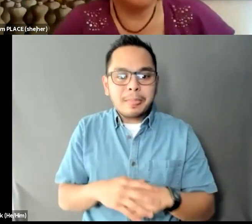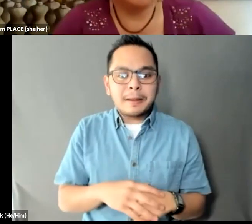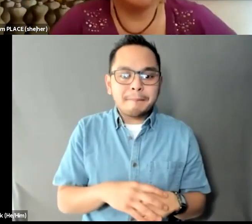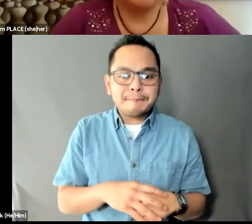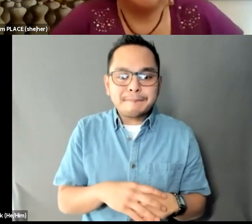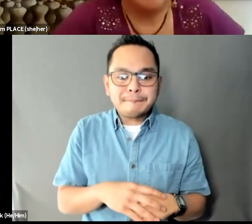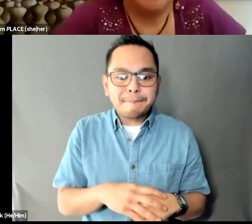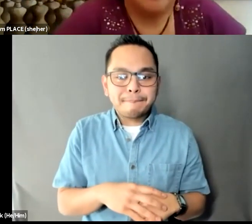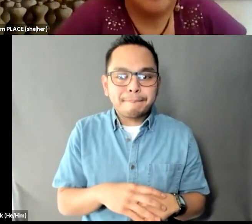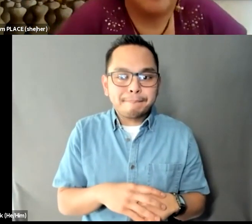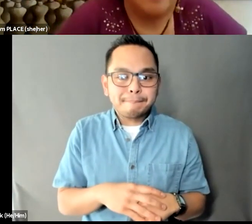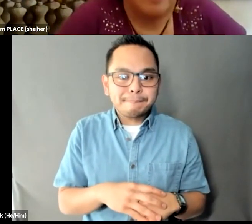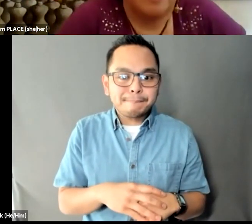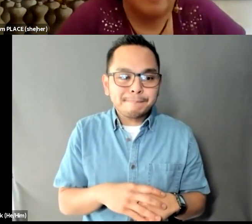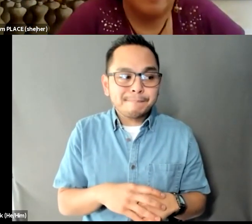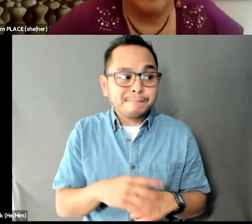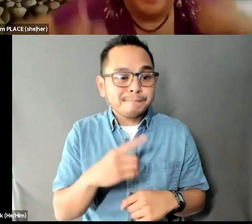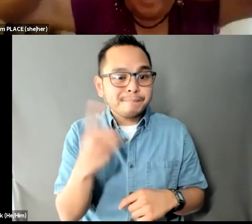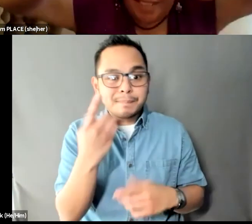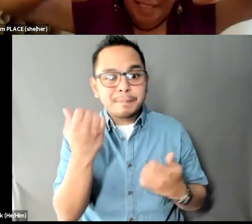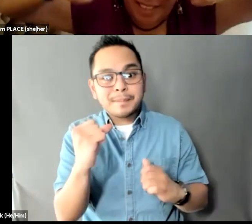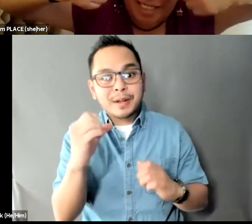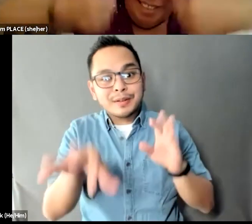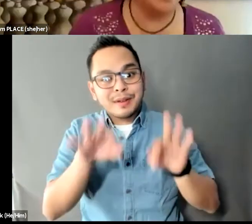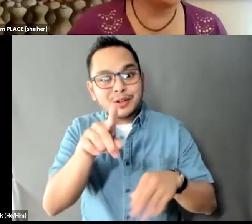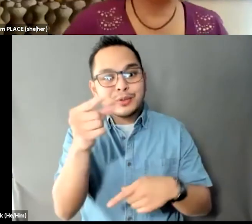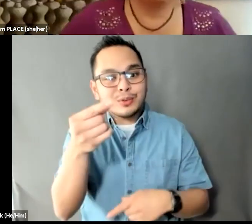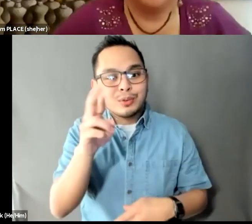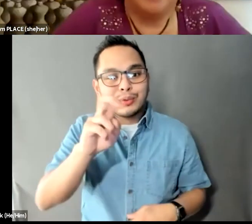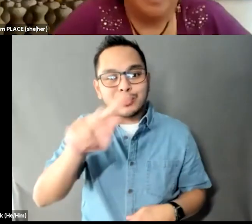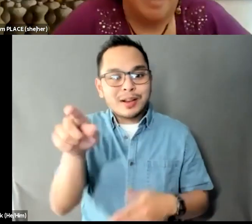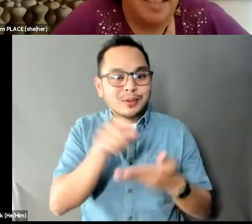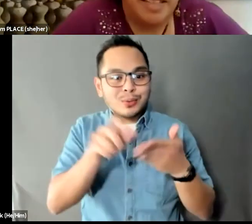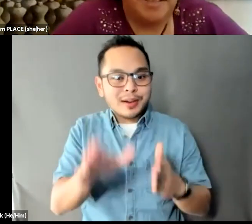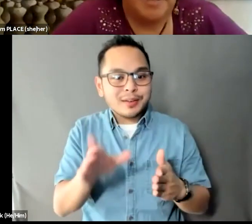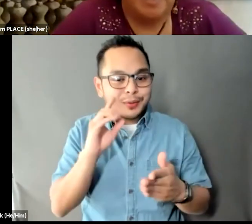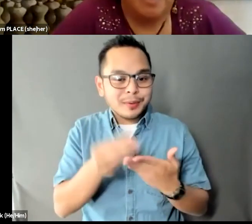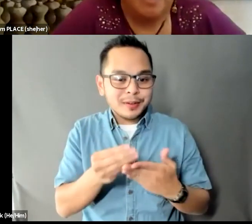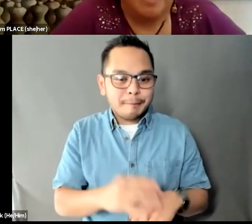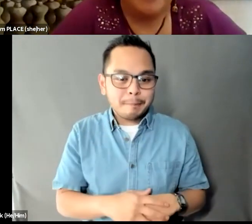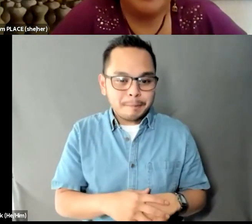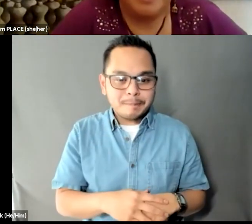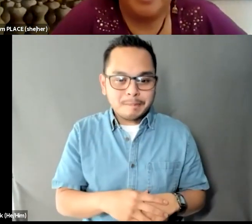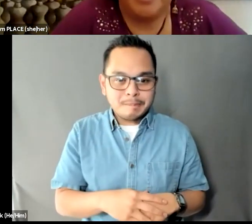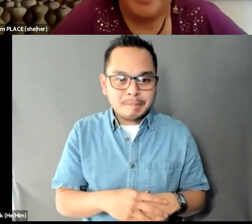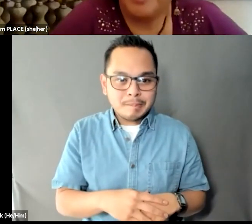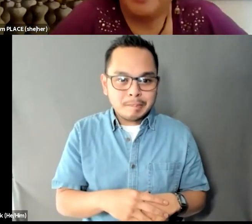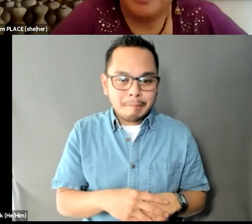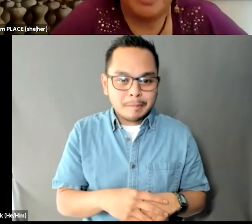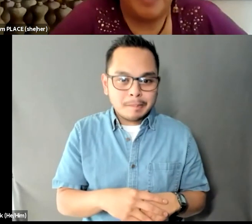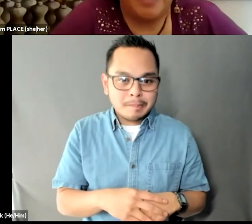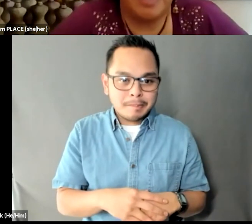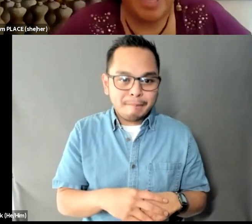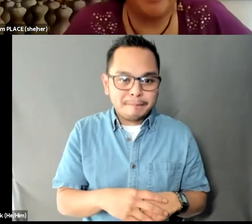Someone's trying to help you find a grant writer to find you money. How do I stay And encouraged?